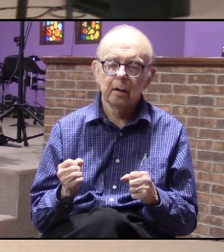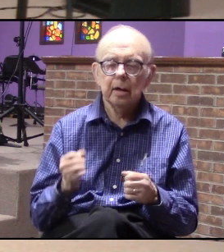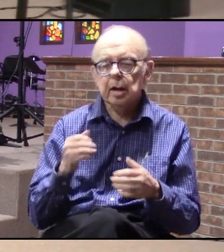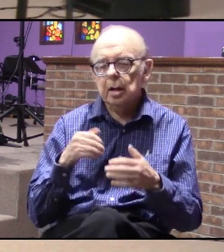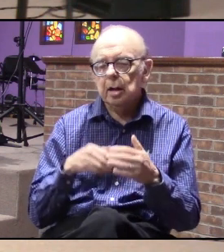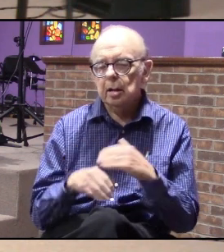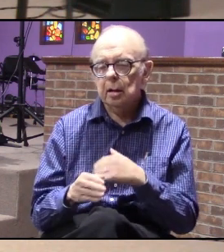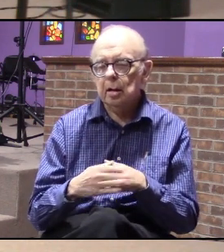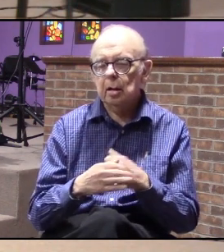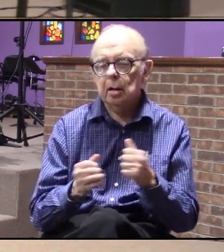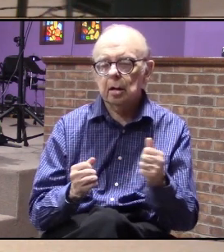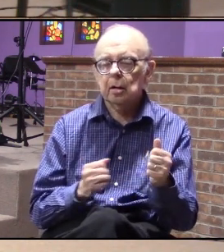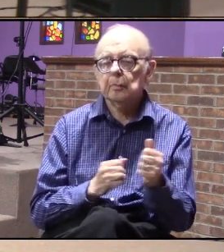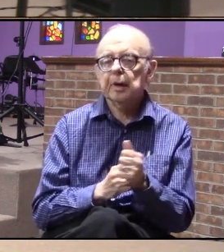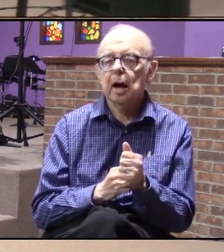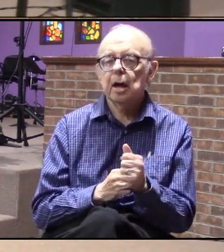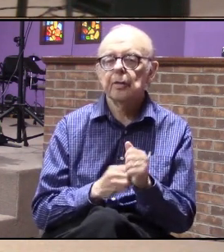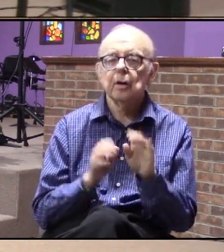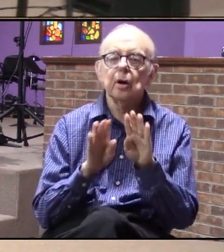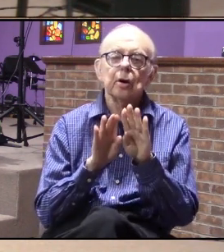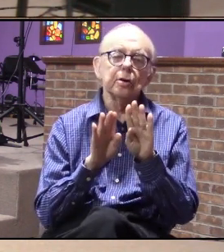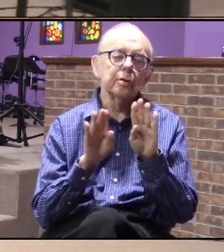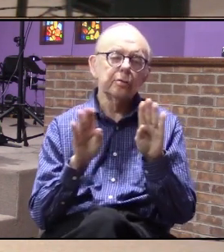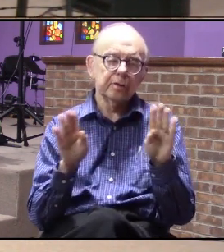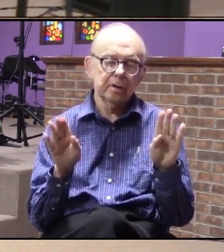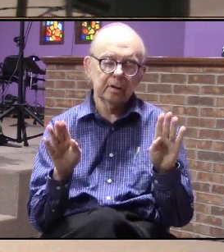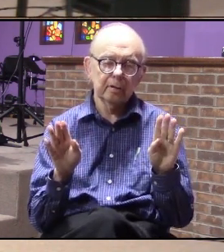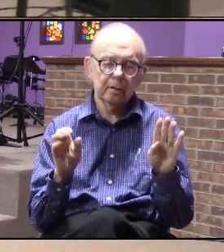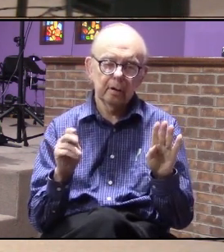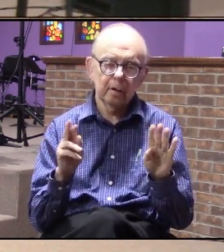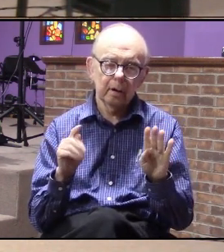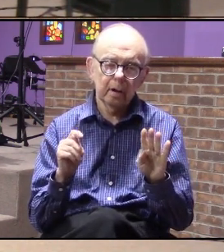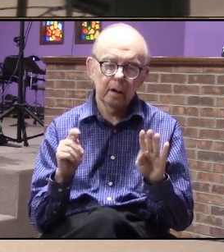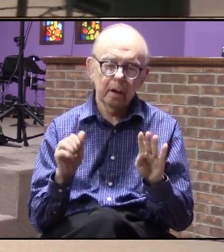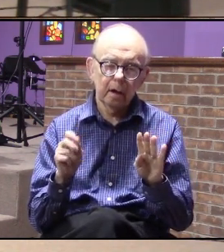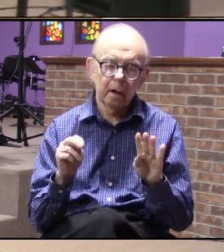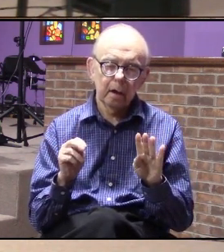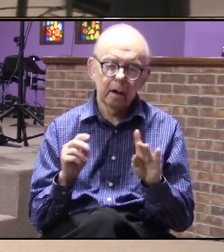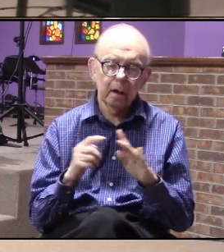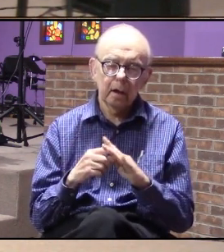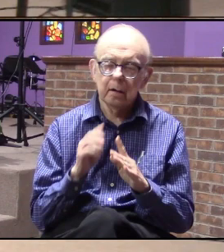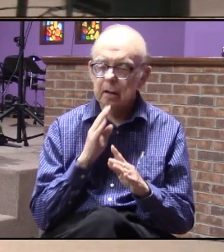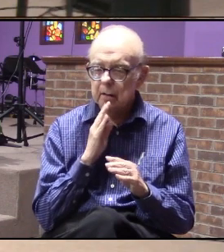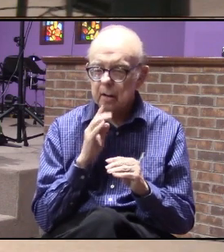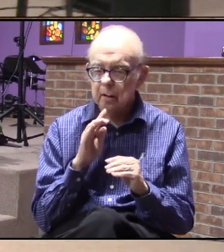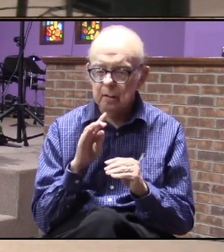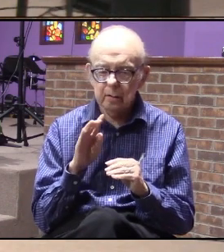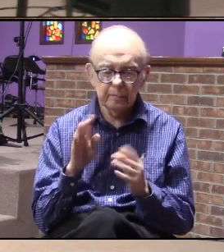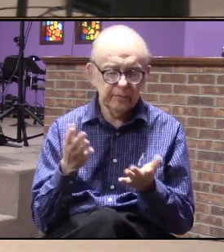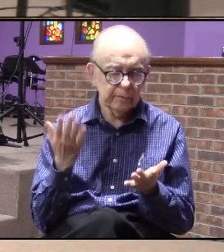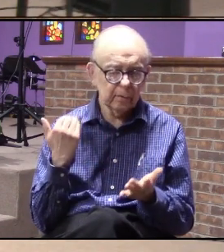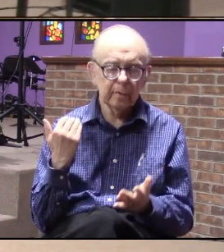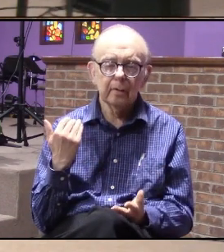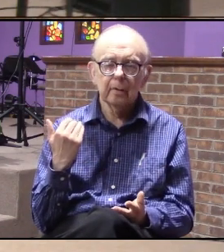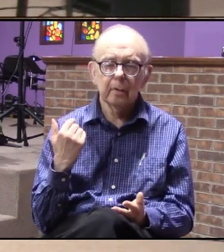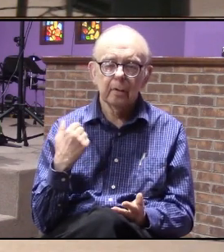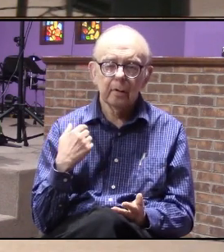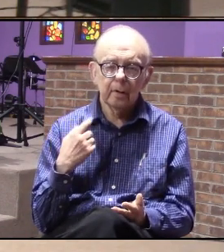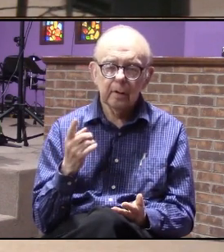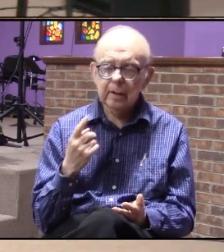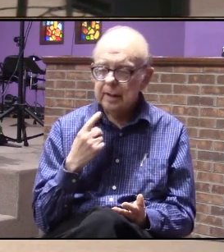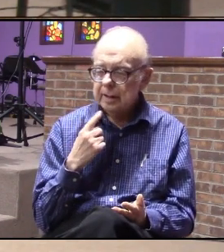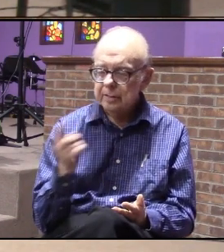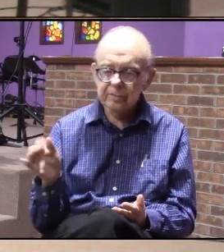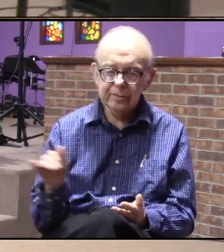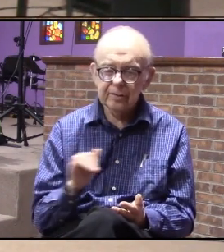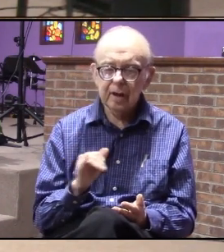sanctuary behind the curtain. And so when we started talking all along, we've used this